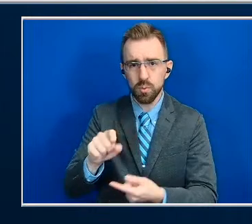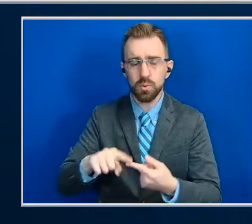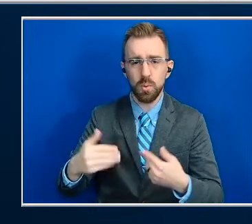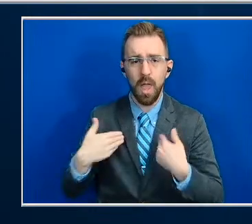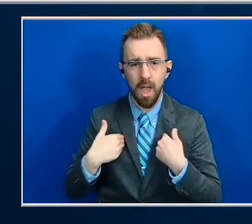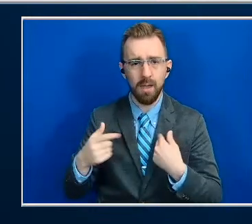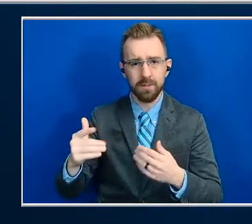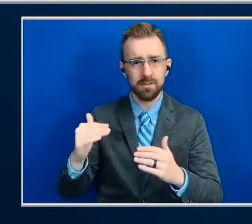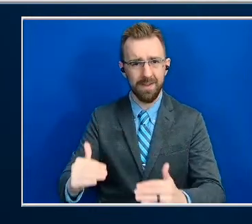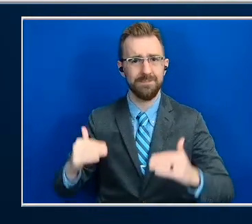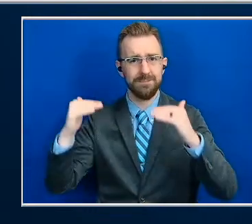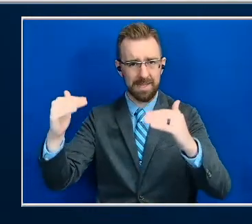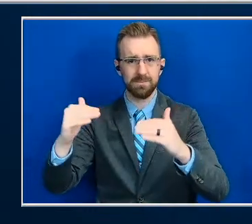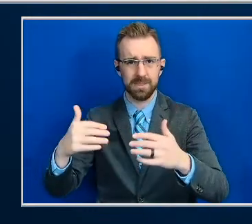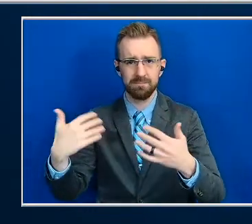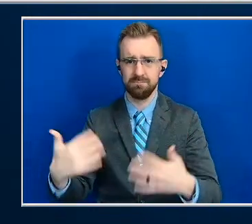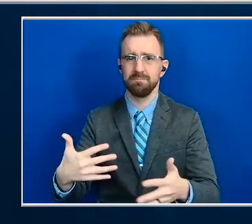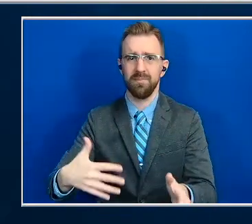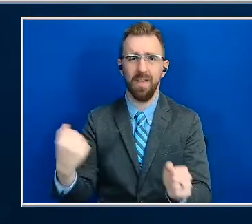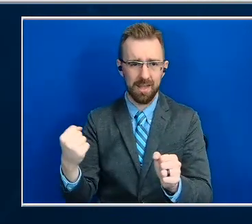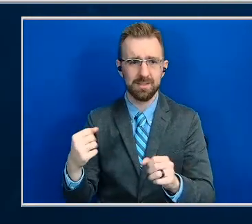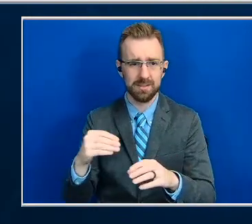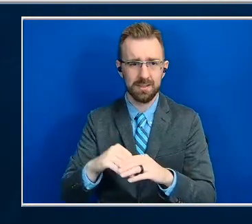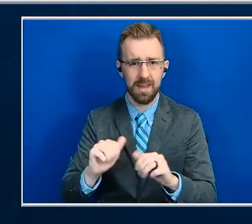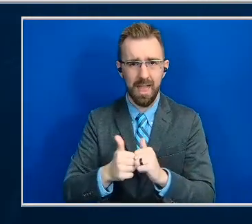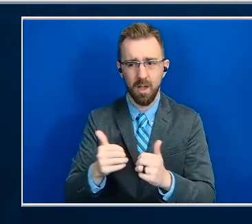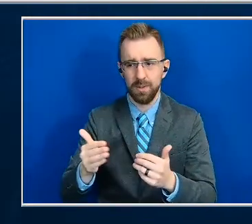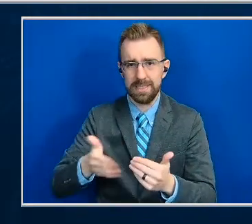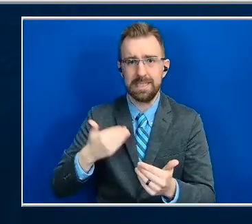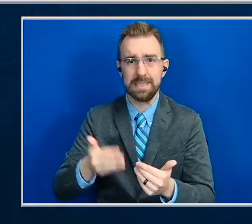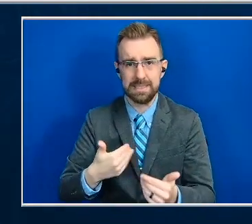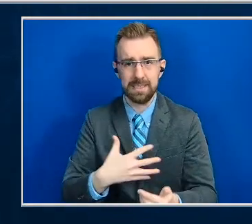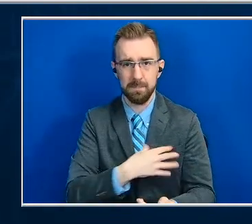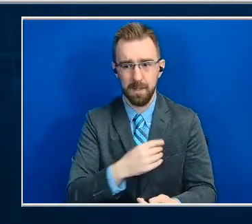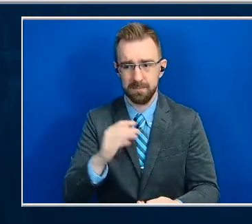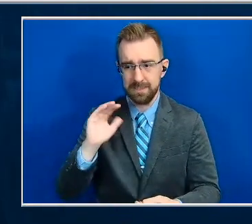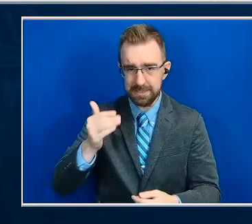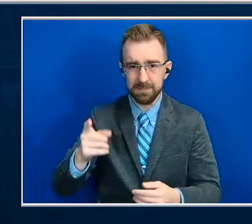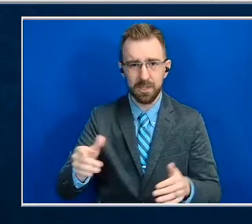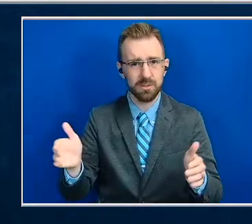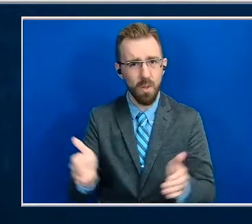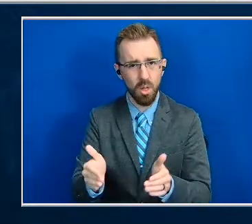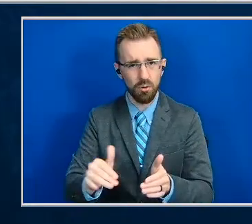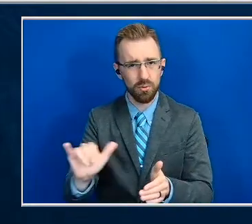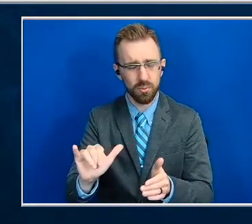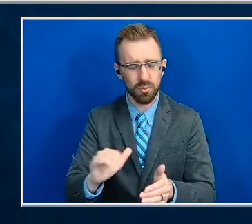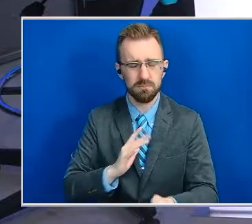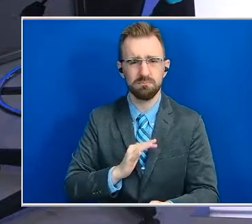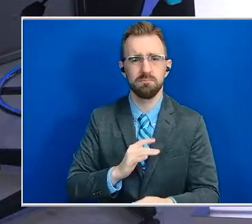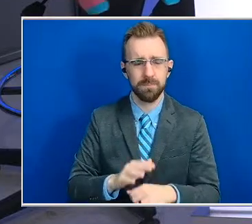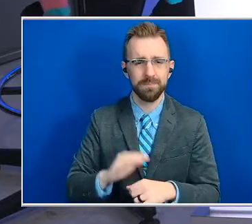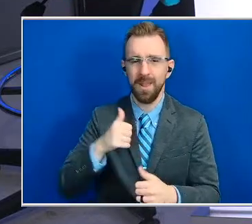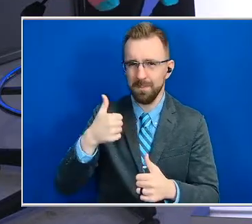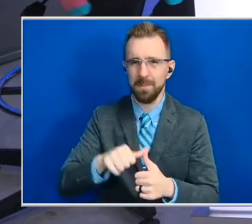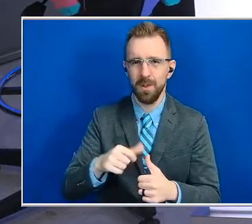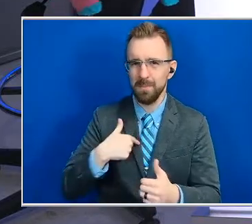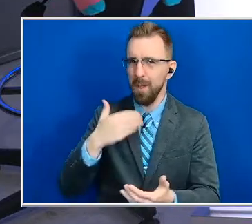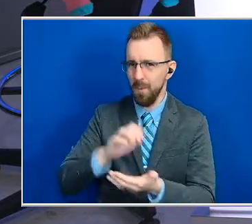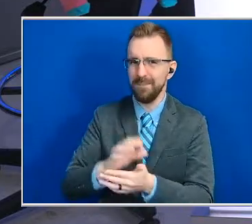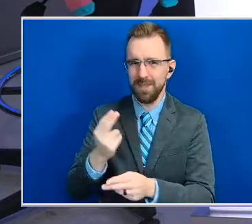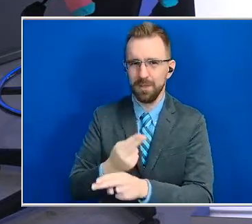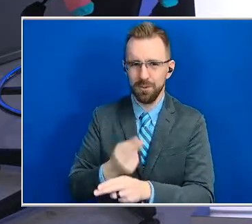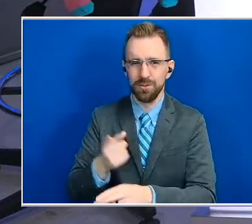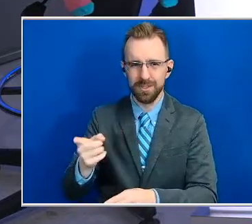in how easy the pumps look and how much smaller they look. Yeah, I remember the one my wife used to use. My wife's an OB/GYN, and